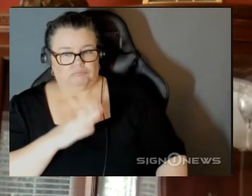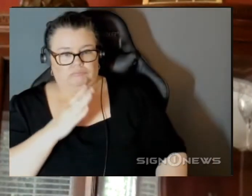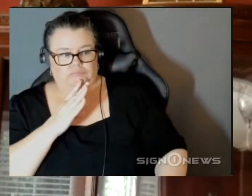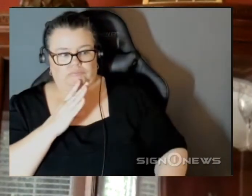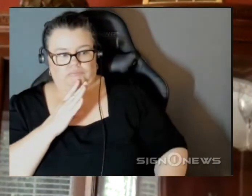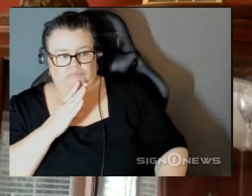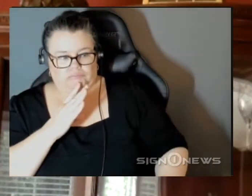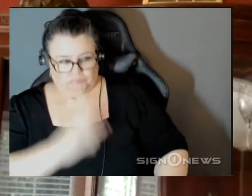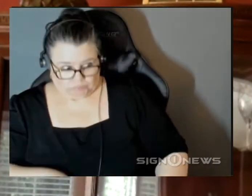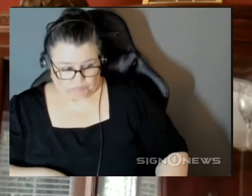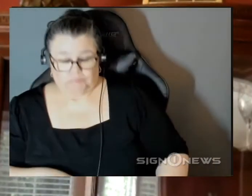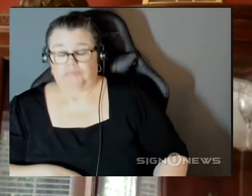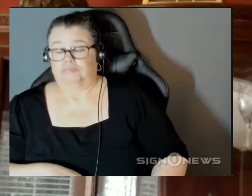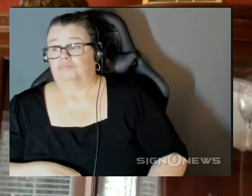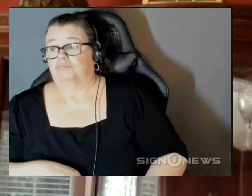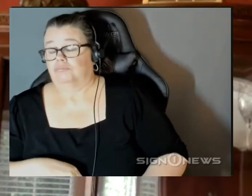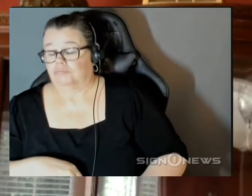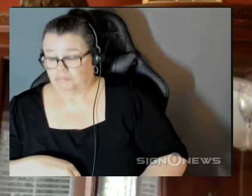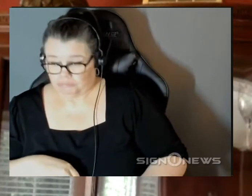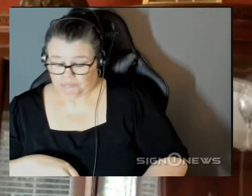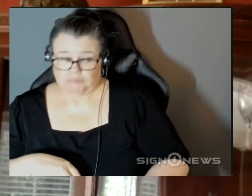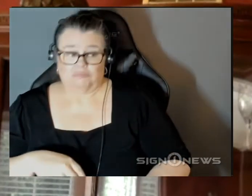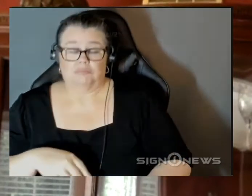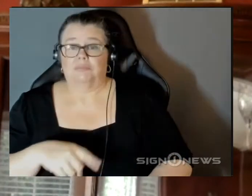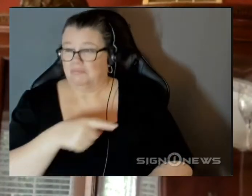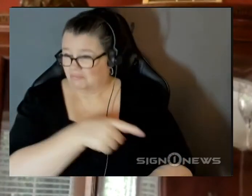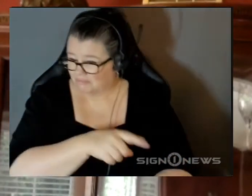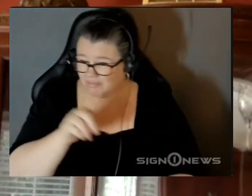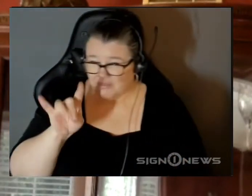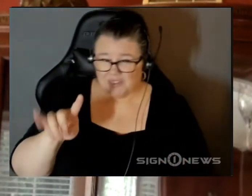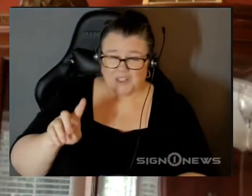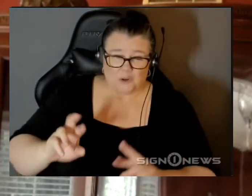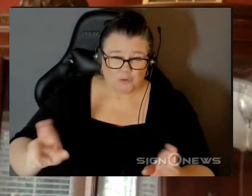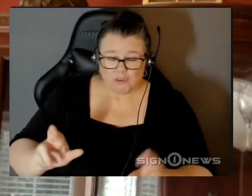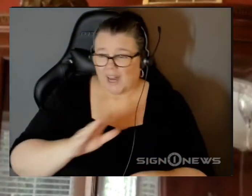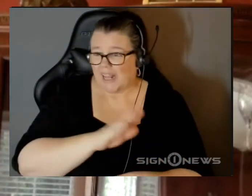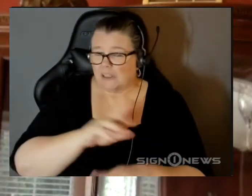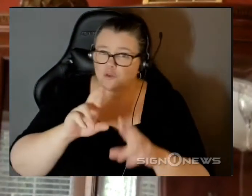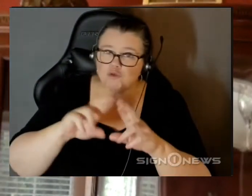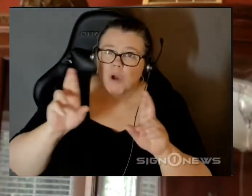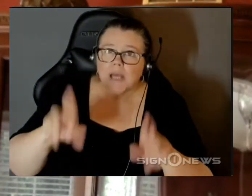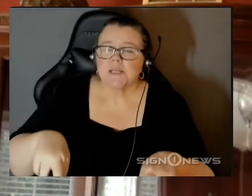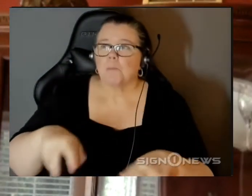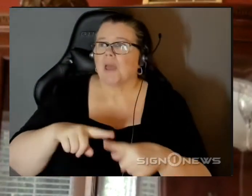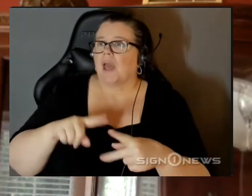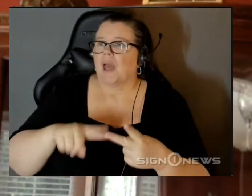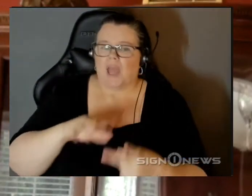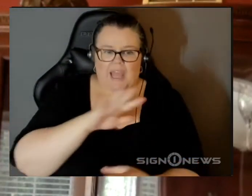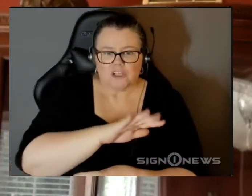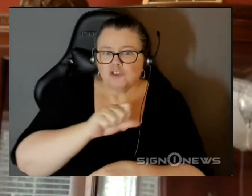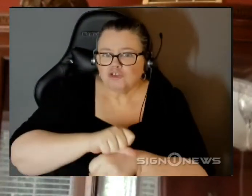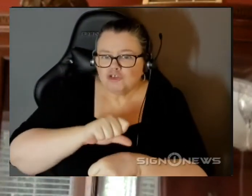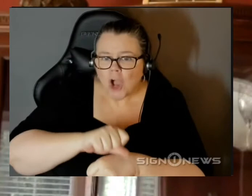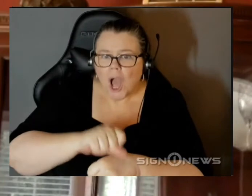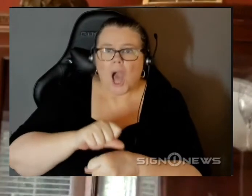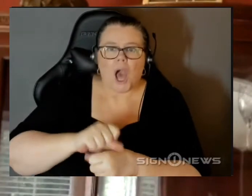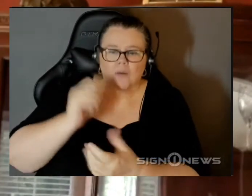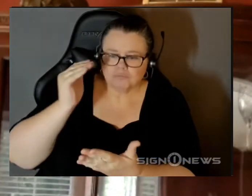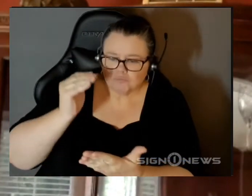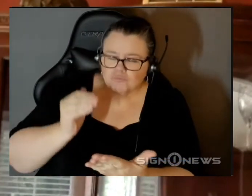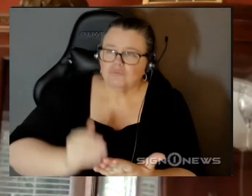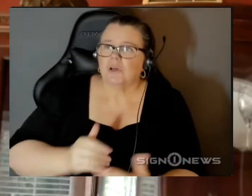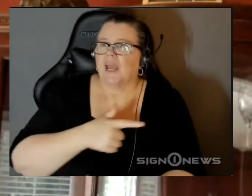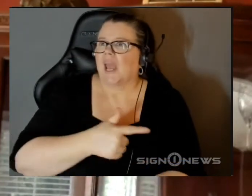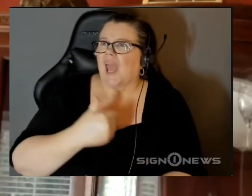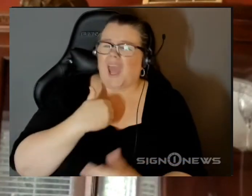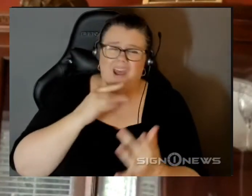of, he had a resume, all the work that he had done. He had contact information for his supporters. He has